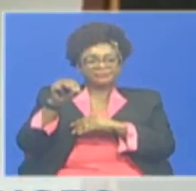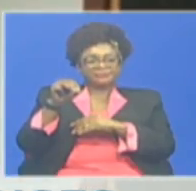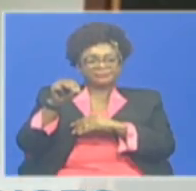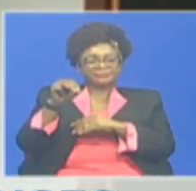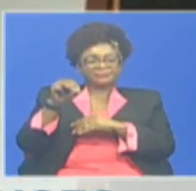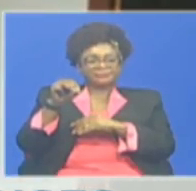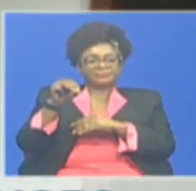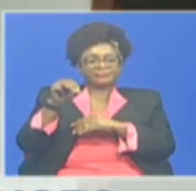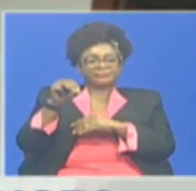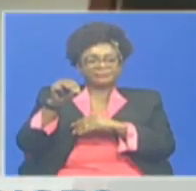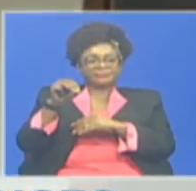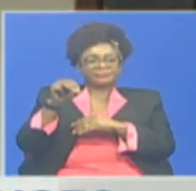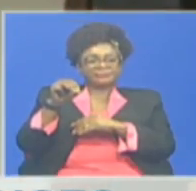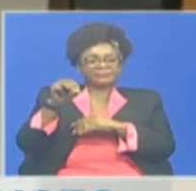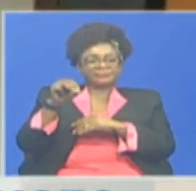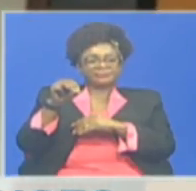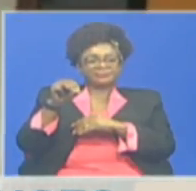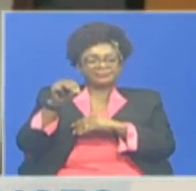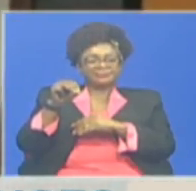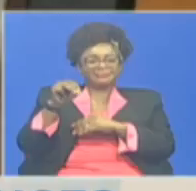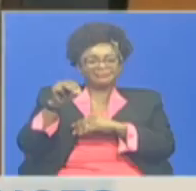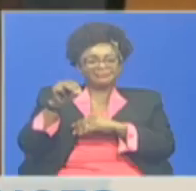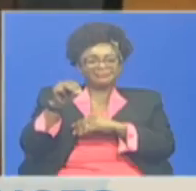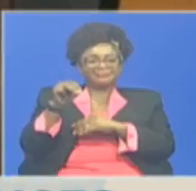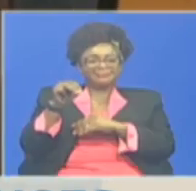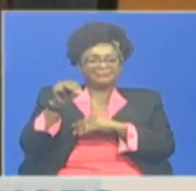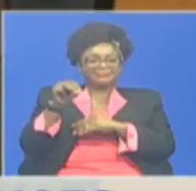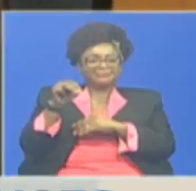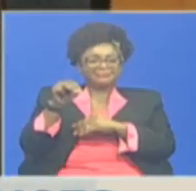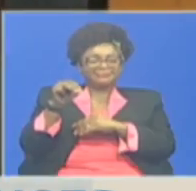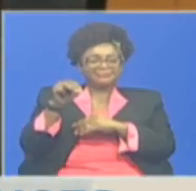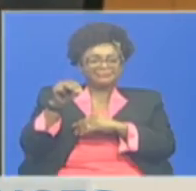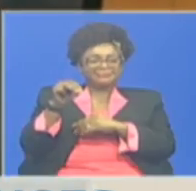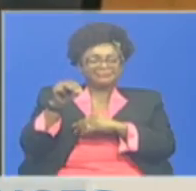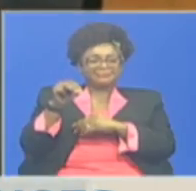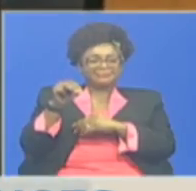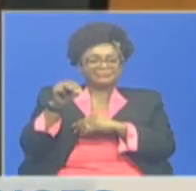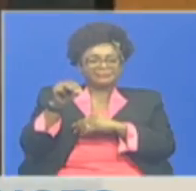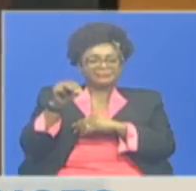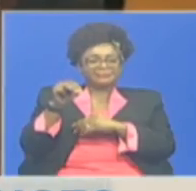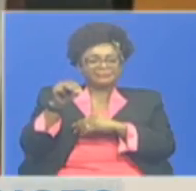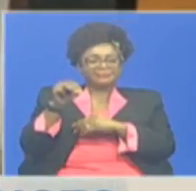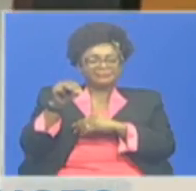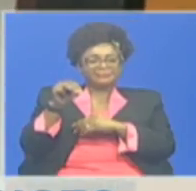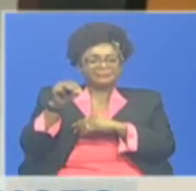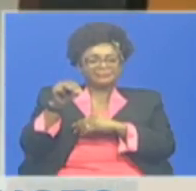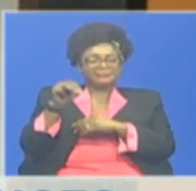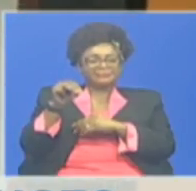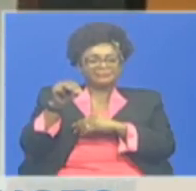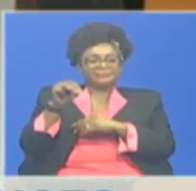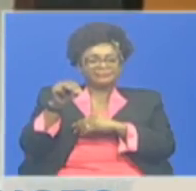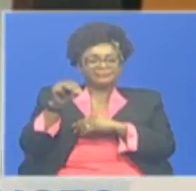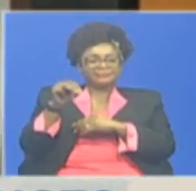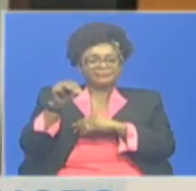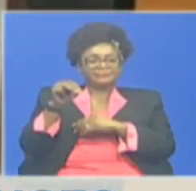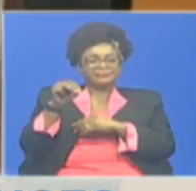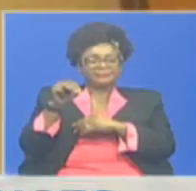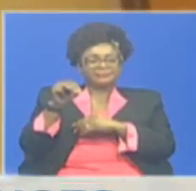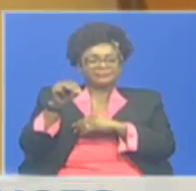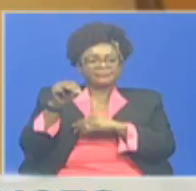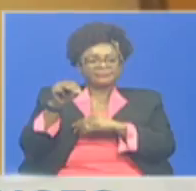Yeah? Yes, Bella? Not now,